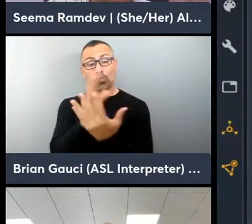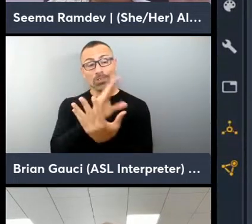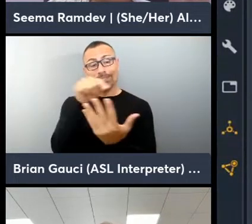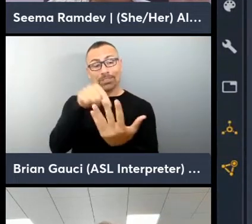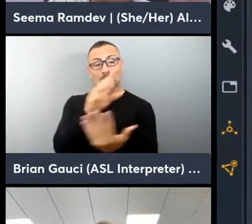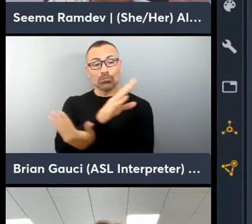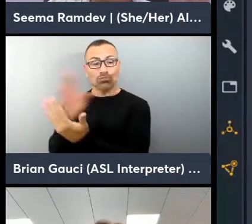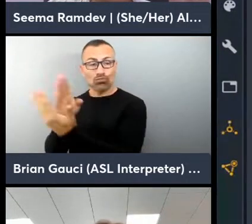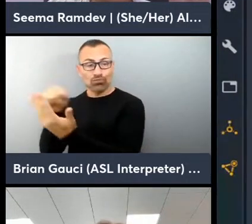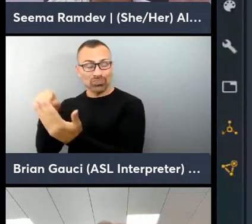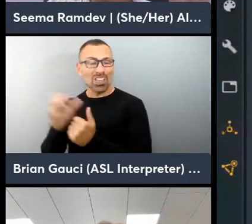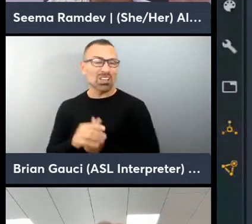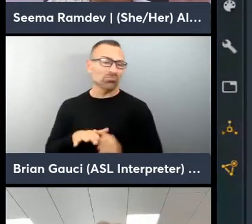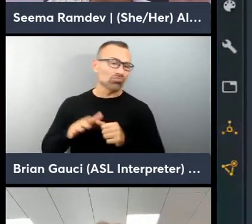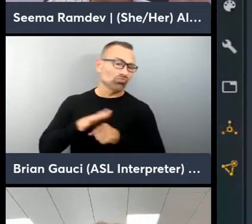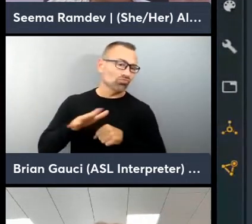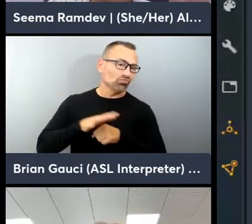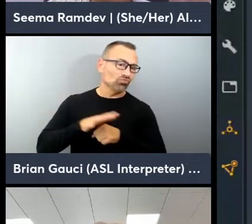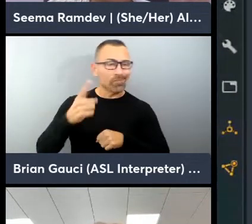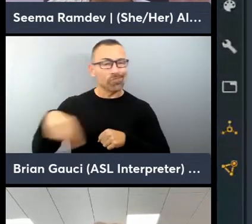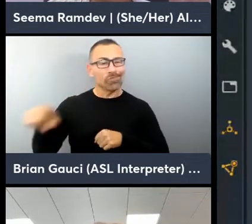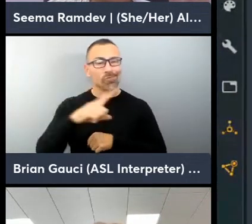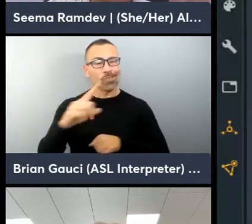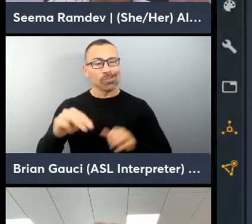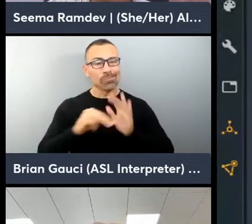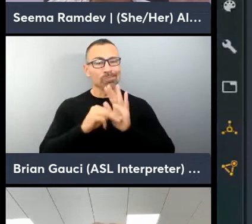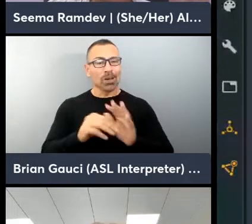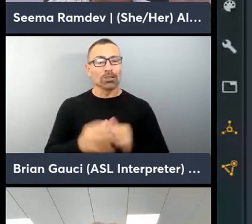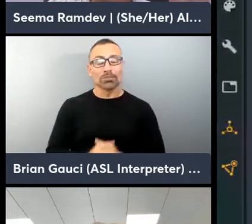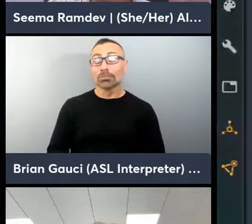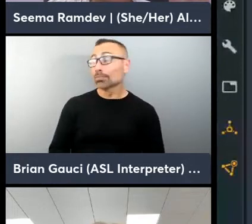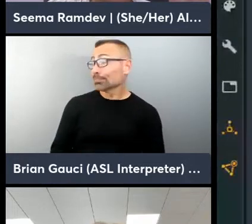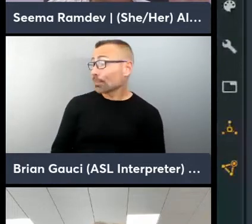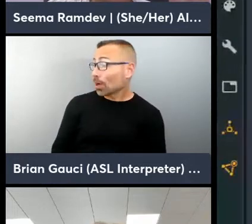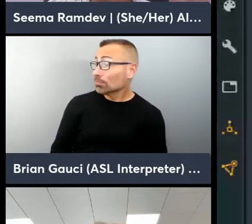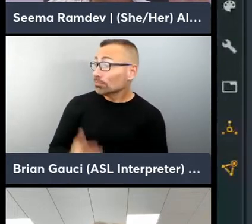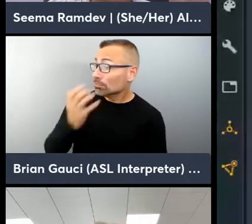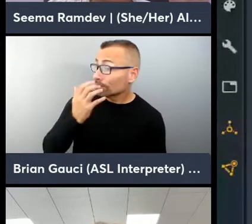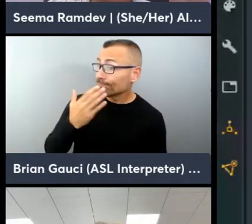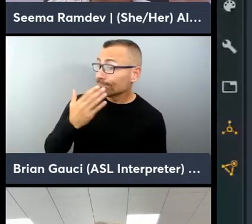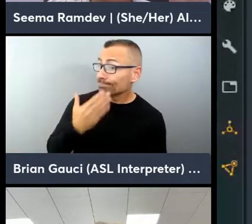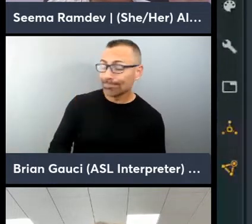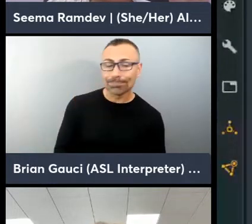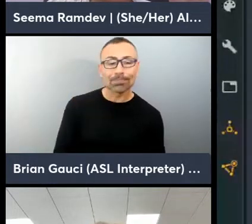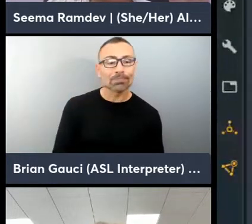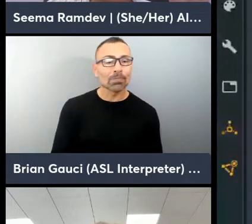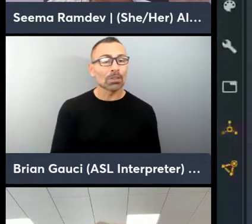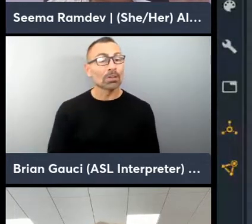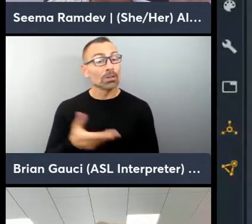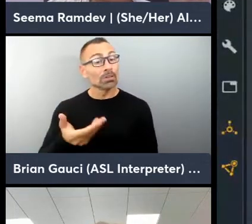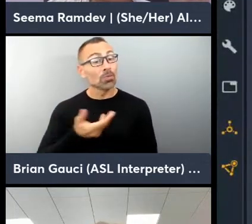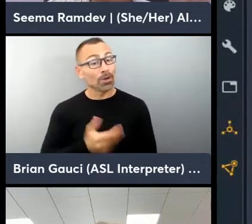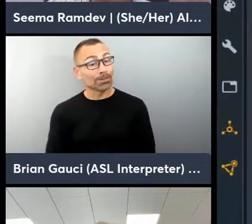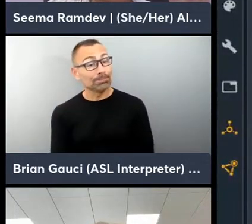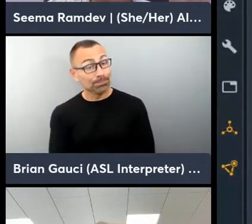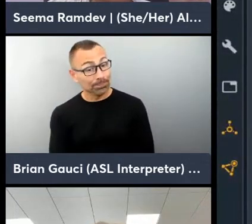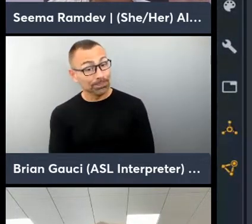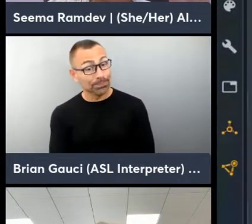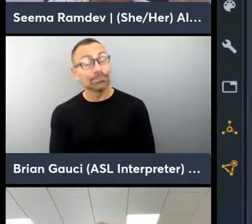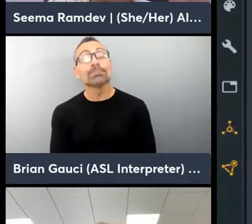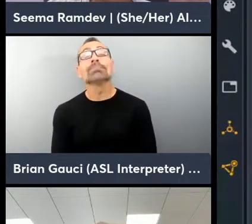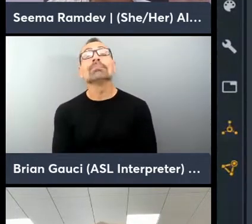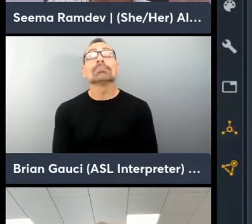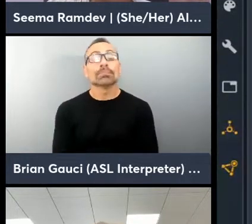our models. Awesome. Thank you. You're welcome. So we've got our customer data